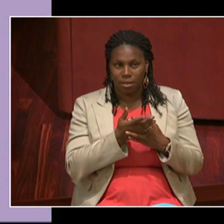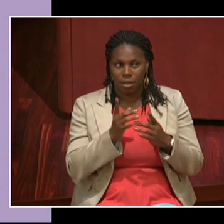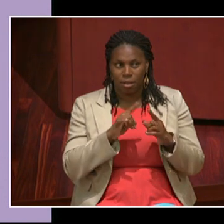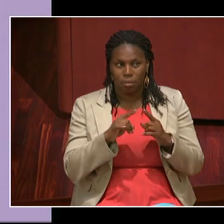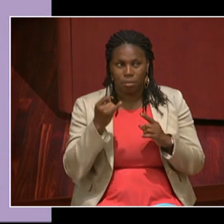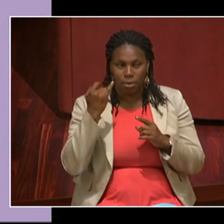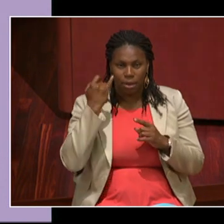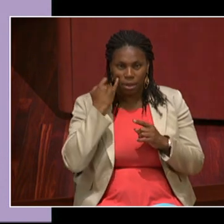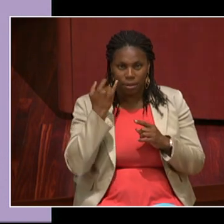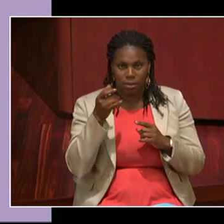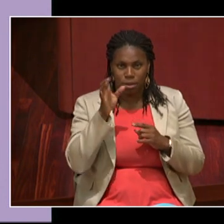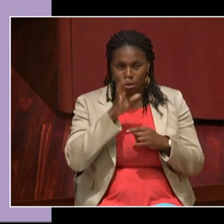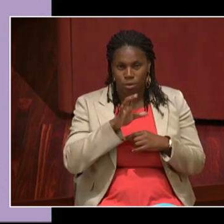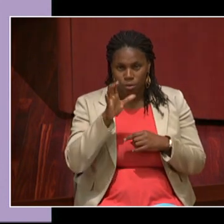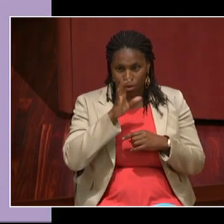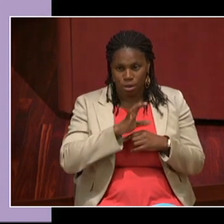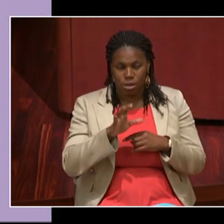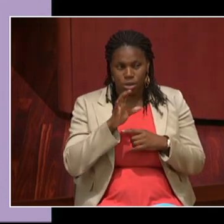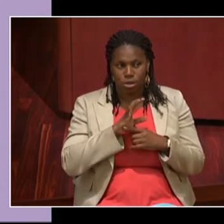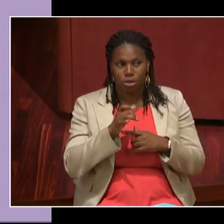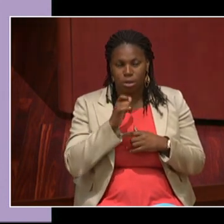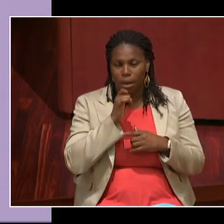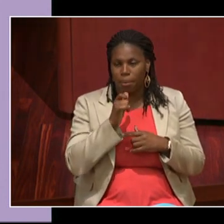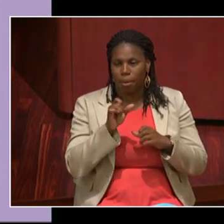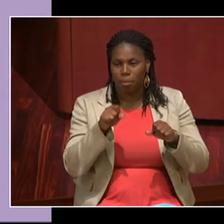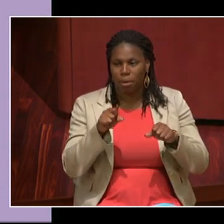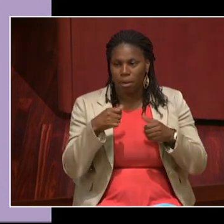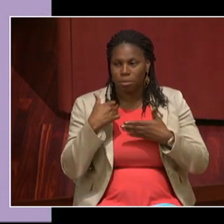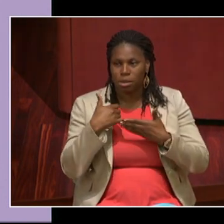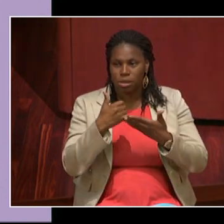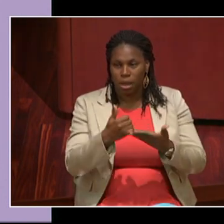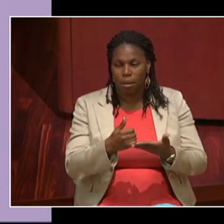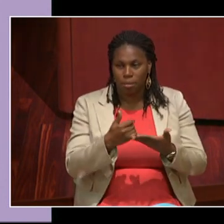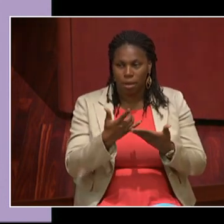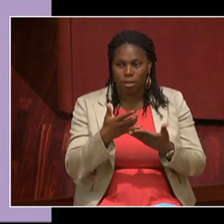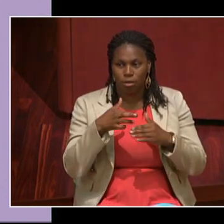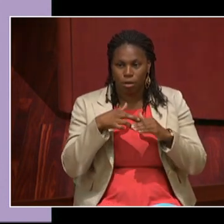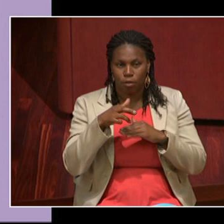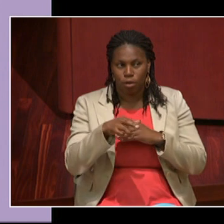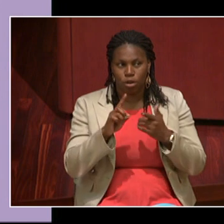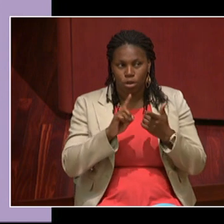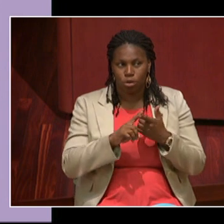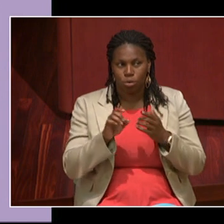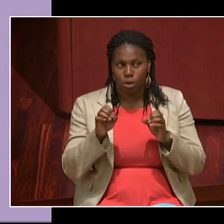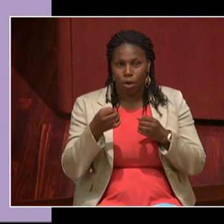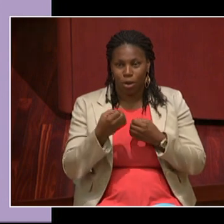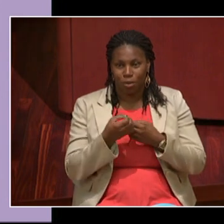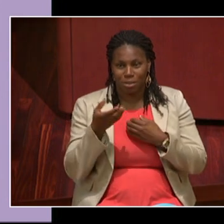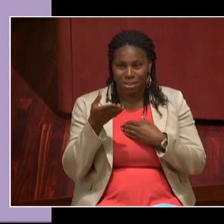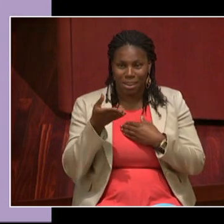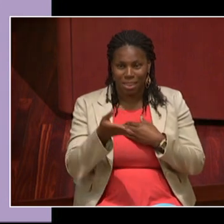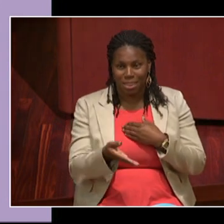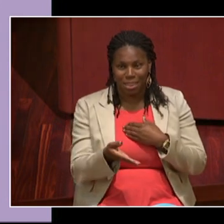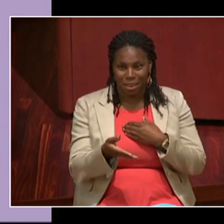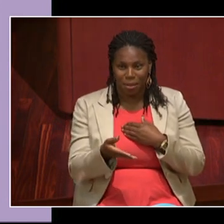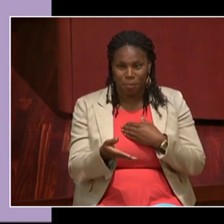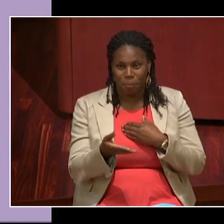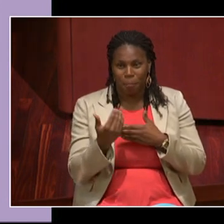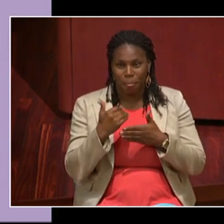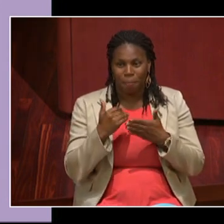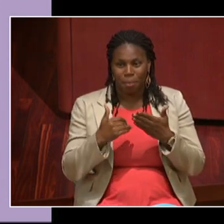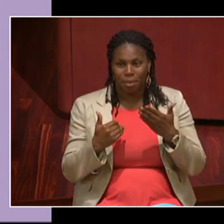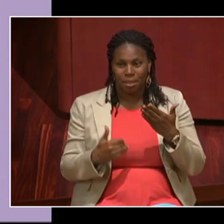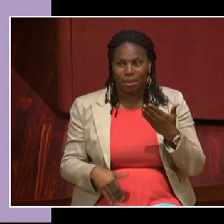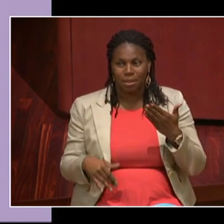submit a request to me for it, I'm not going to be able to help you. I'll just have to refer you to the office that's there. That's why we've listed the locations in the